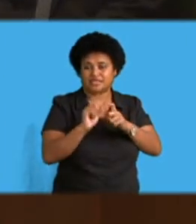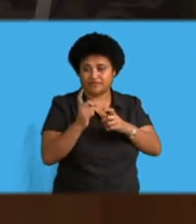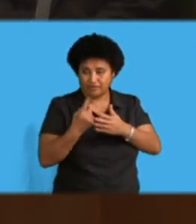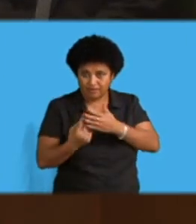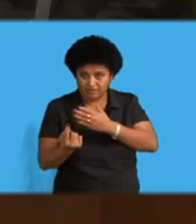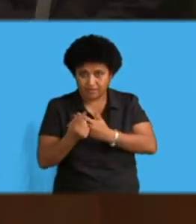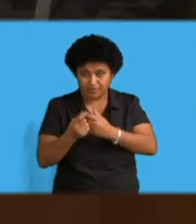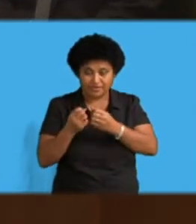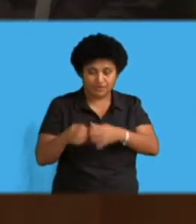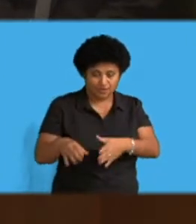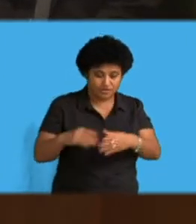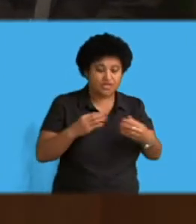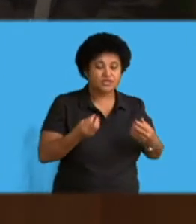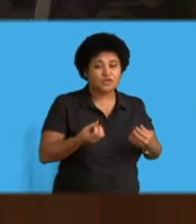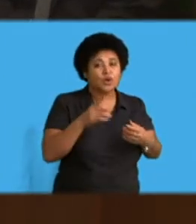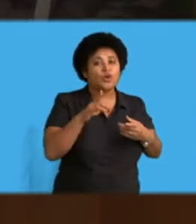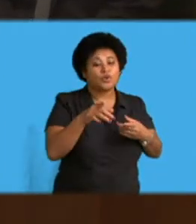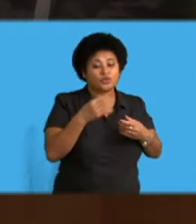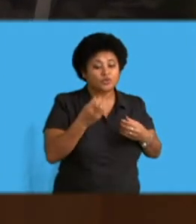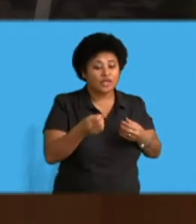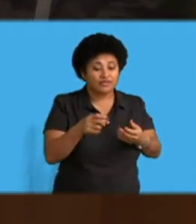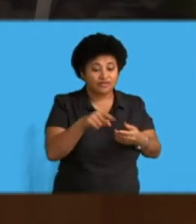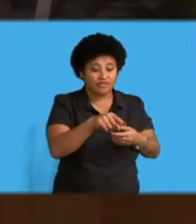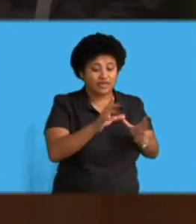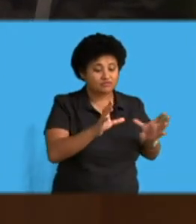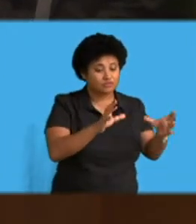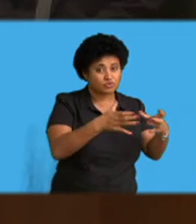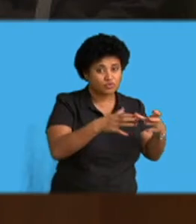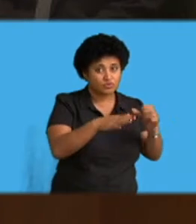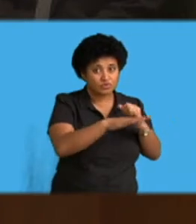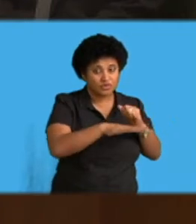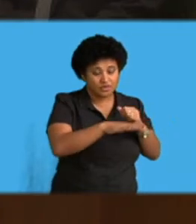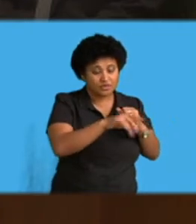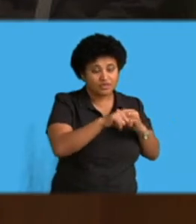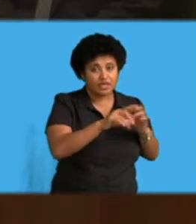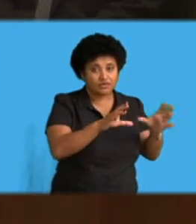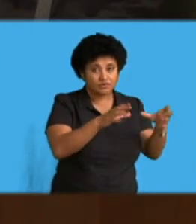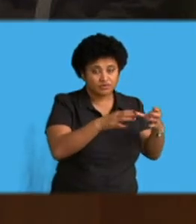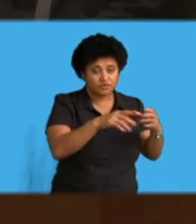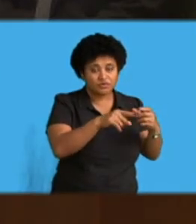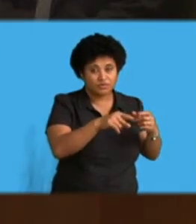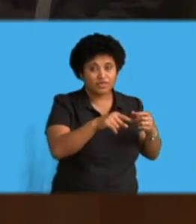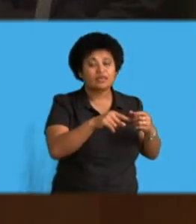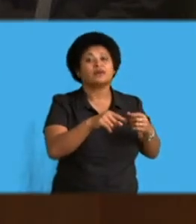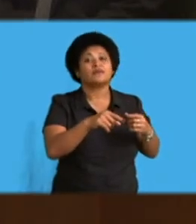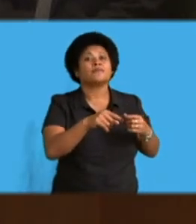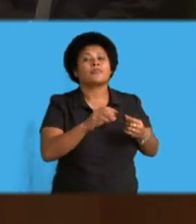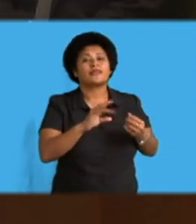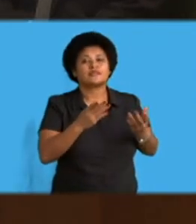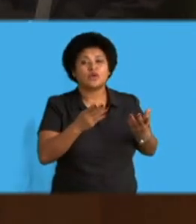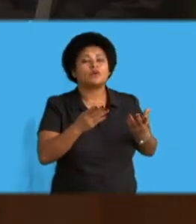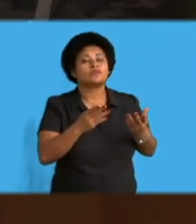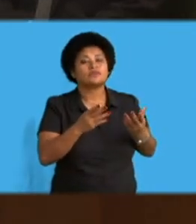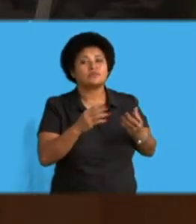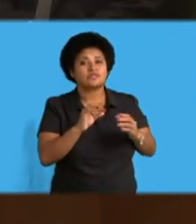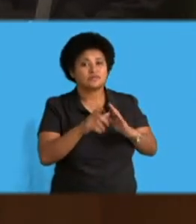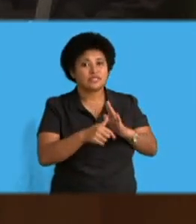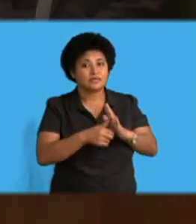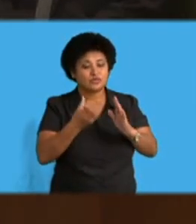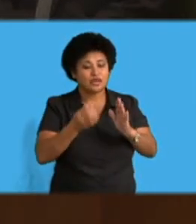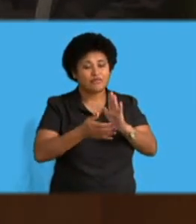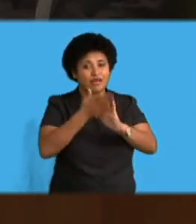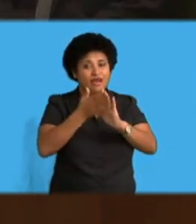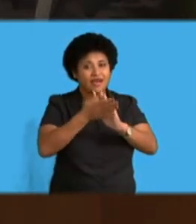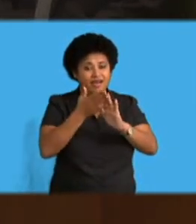be classified as vulnerable states into that of one. This is so because even singular high-intensity and